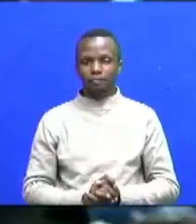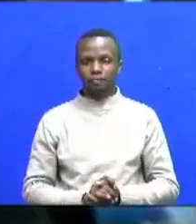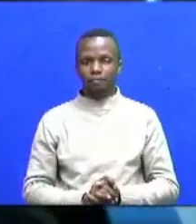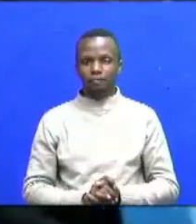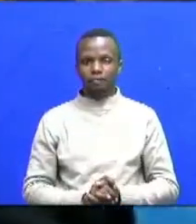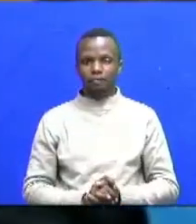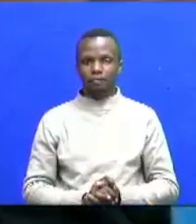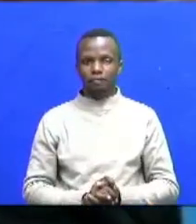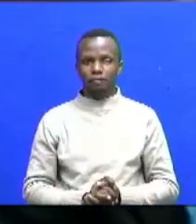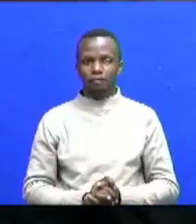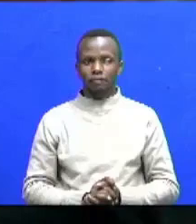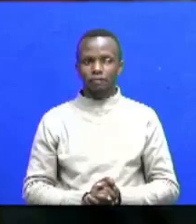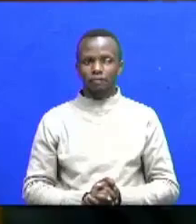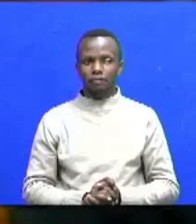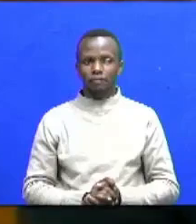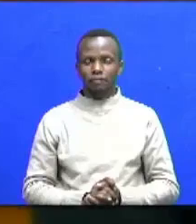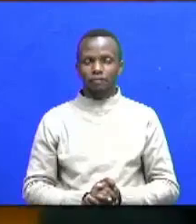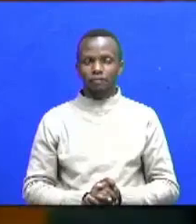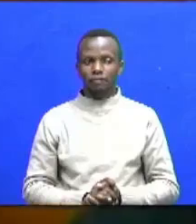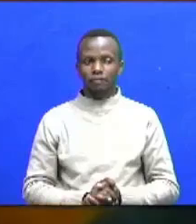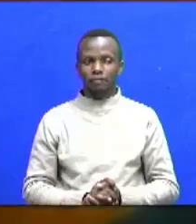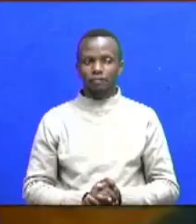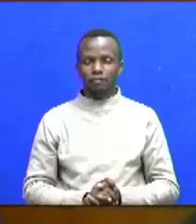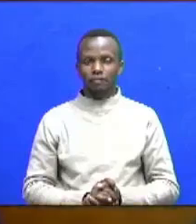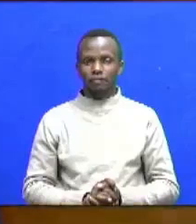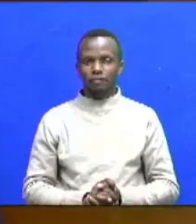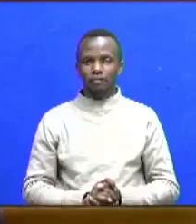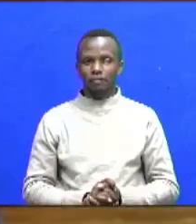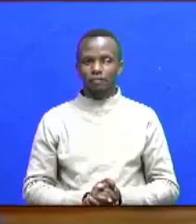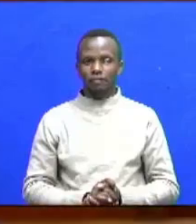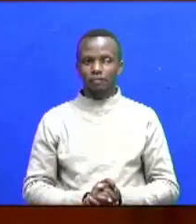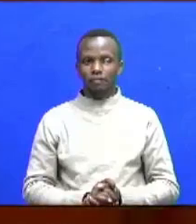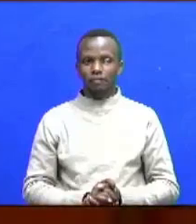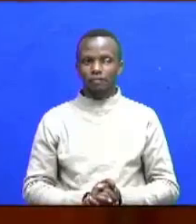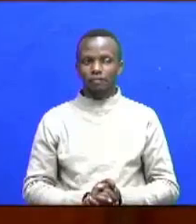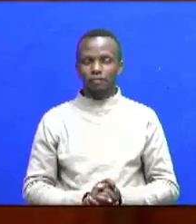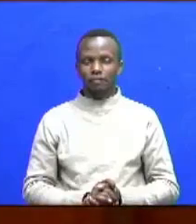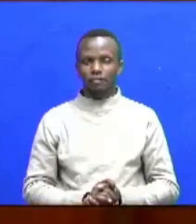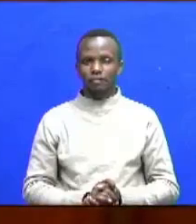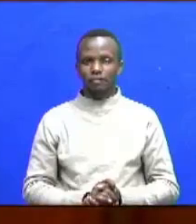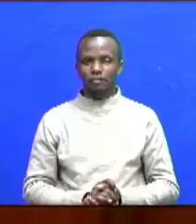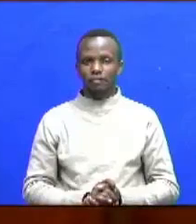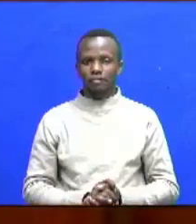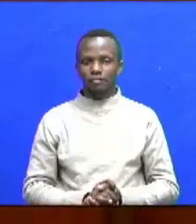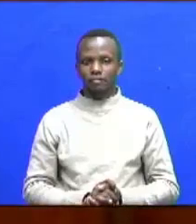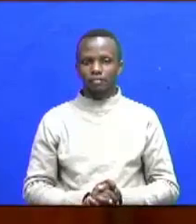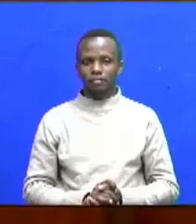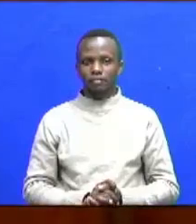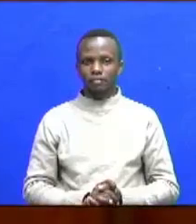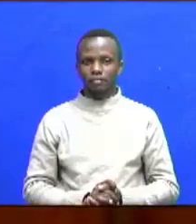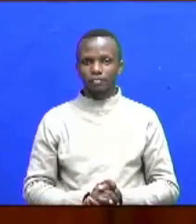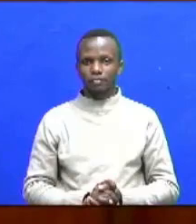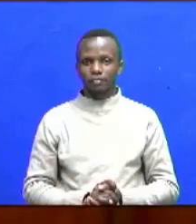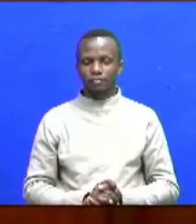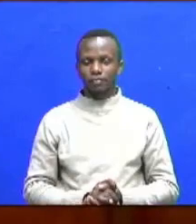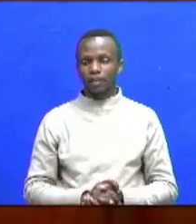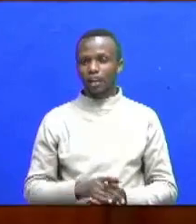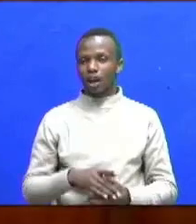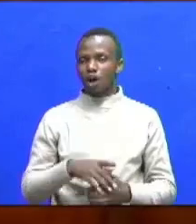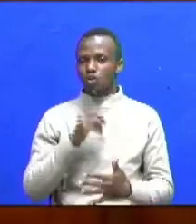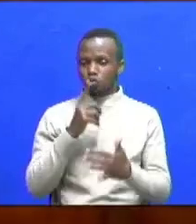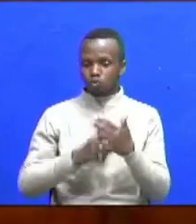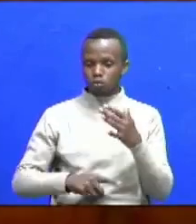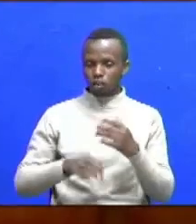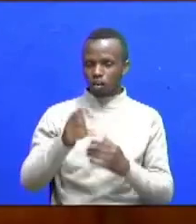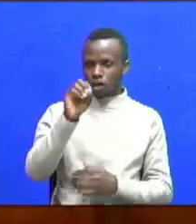will continue to commit this particular offense, this particular offense that